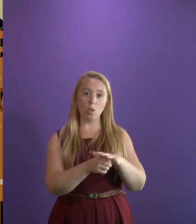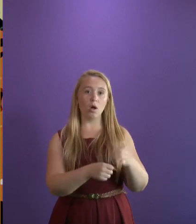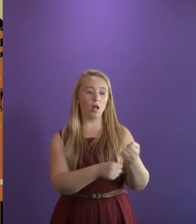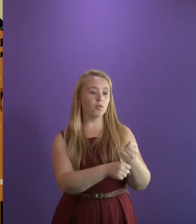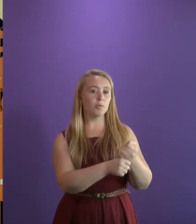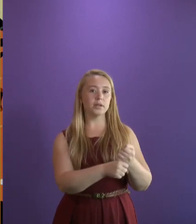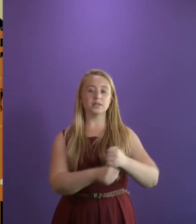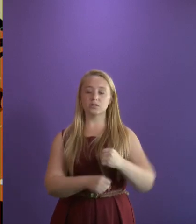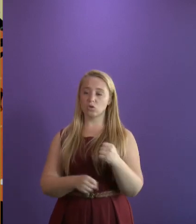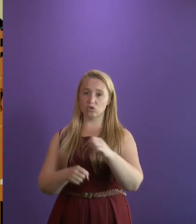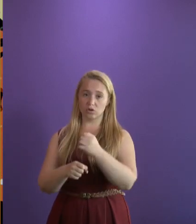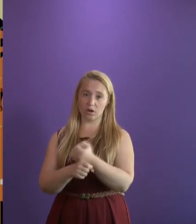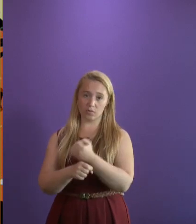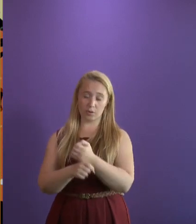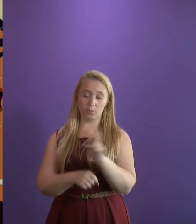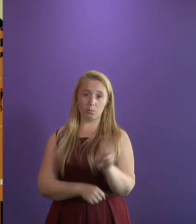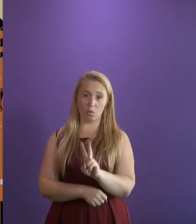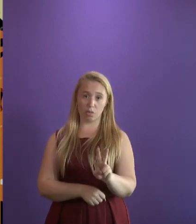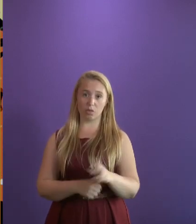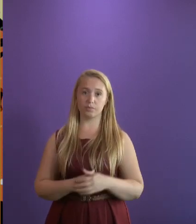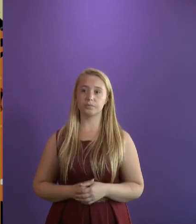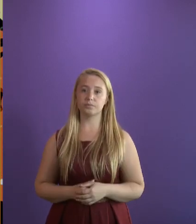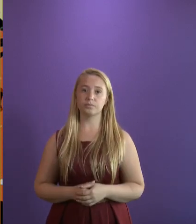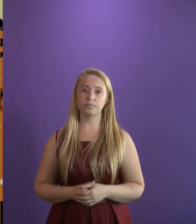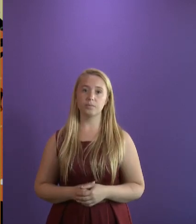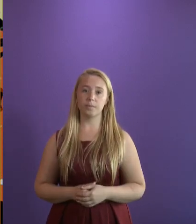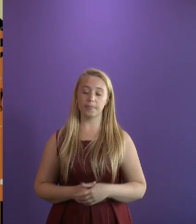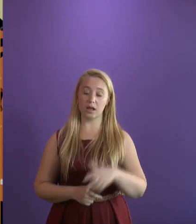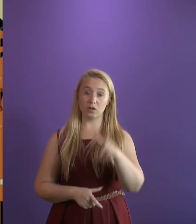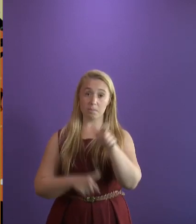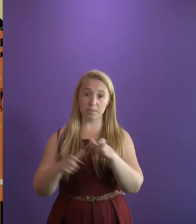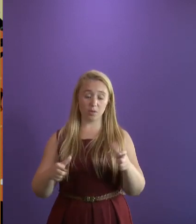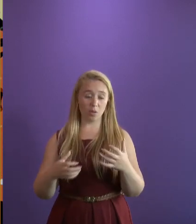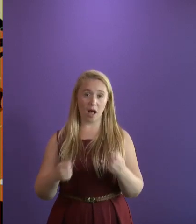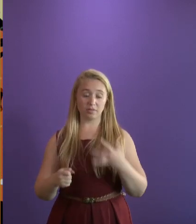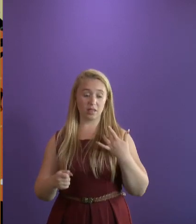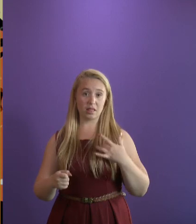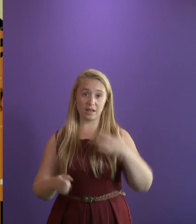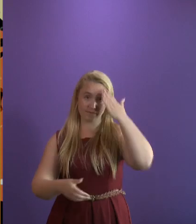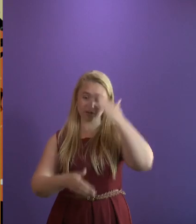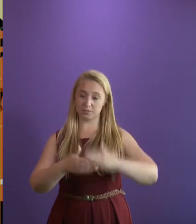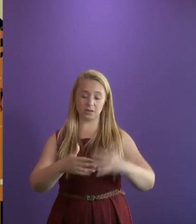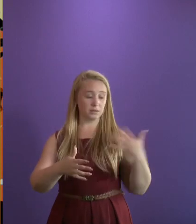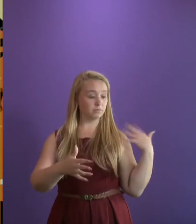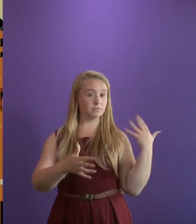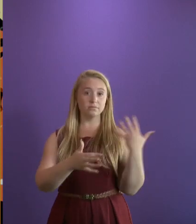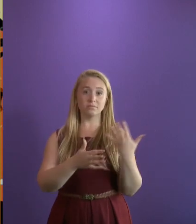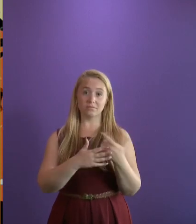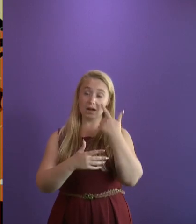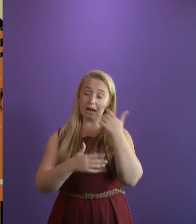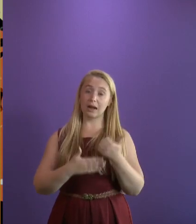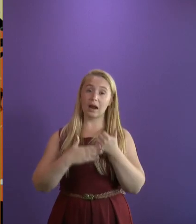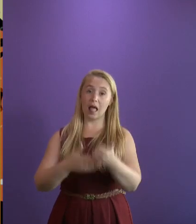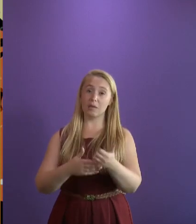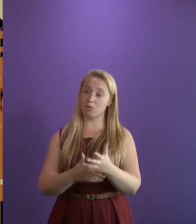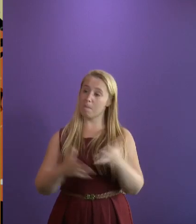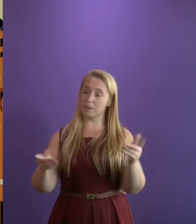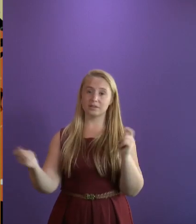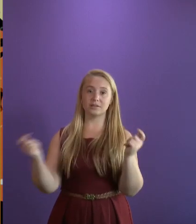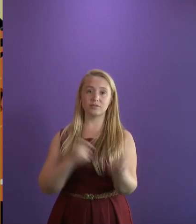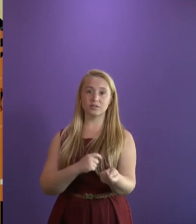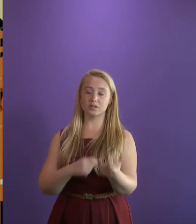Government either. Because people with lived experience can make a huge difference. People who can express their own experiences, can talk